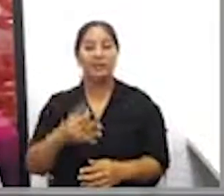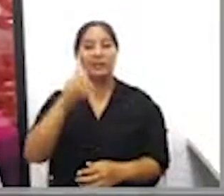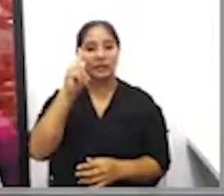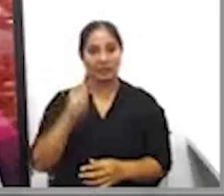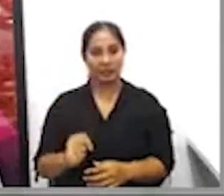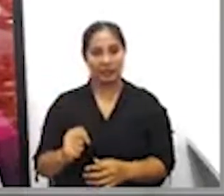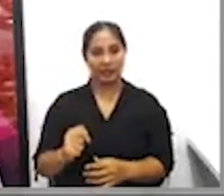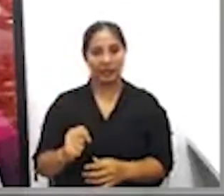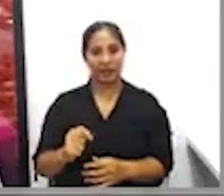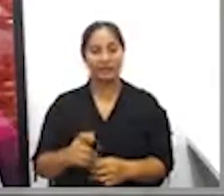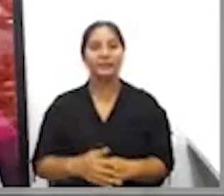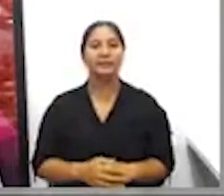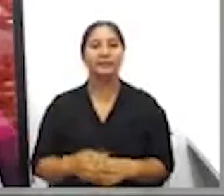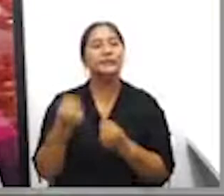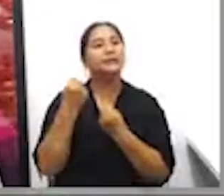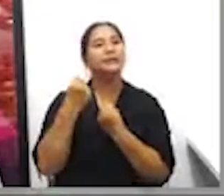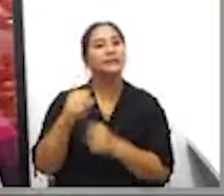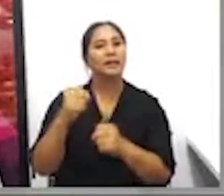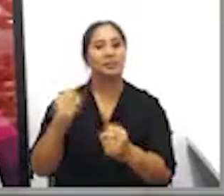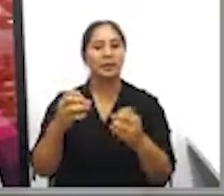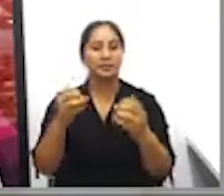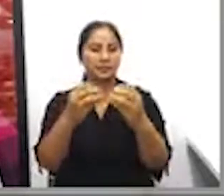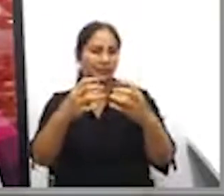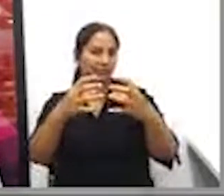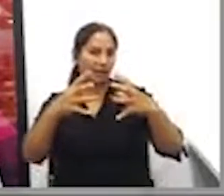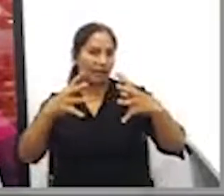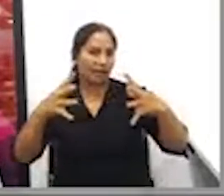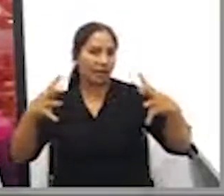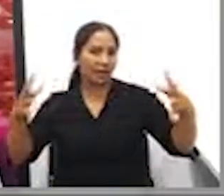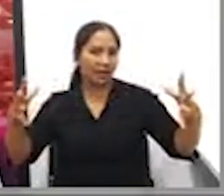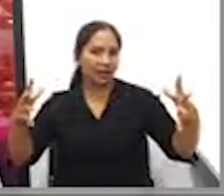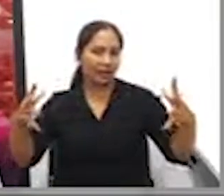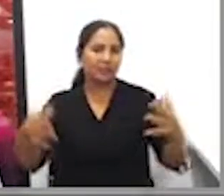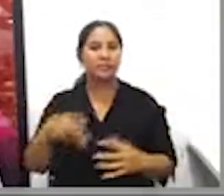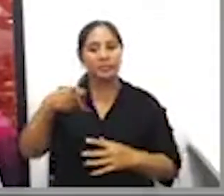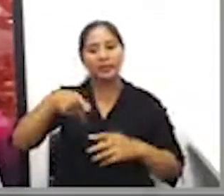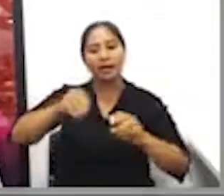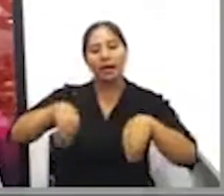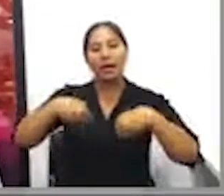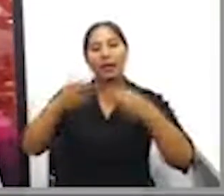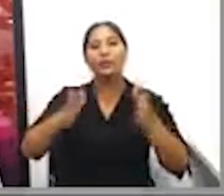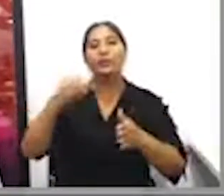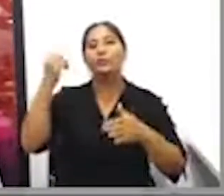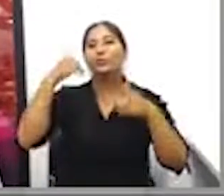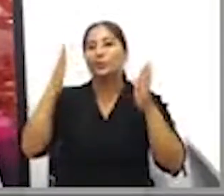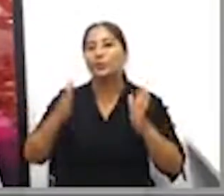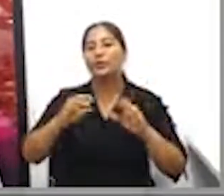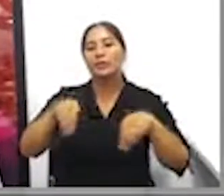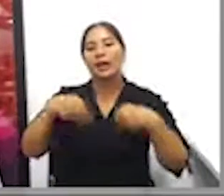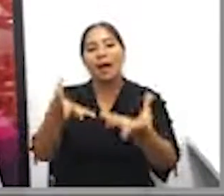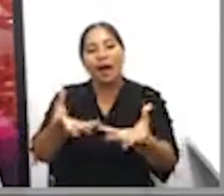so that everyone can have a piece of the power in the world.